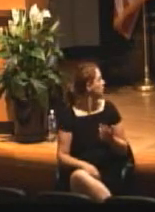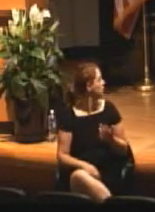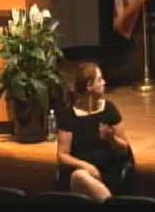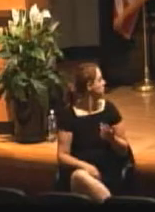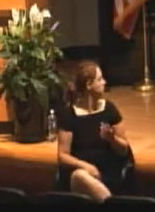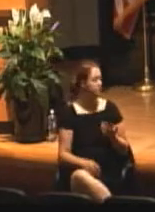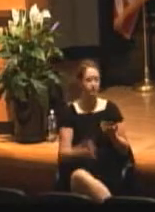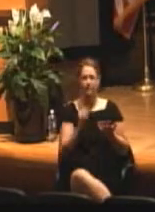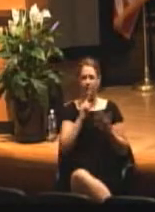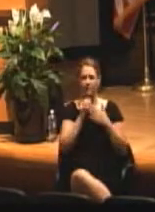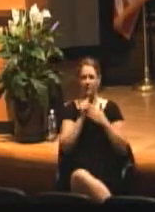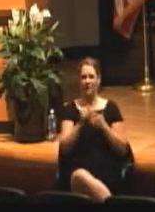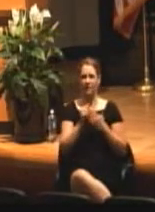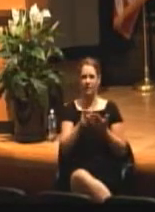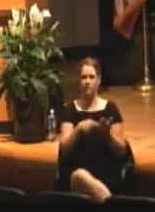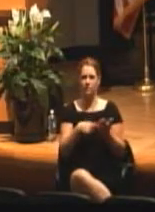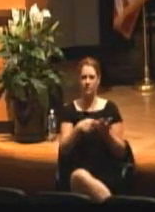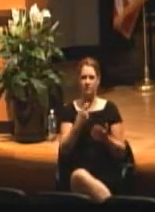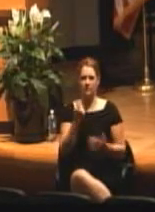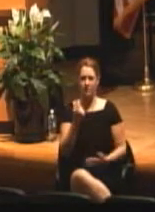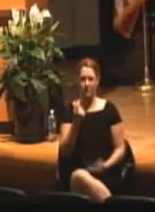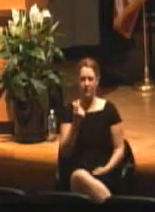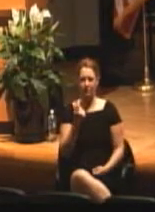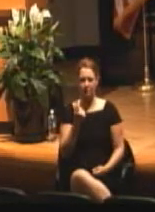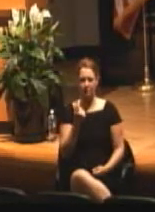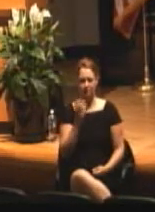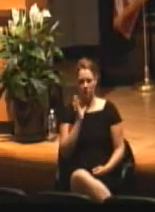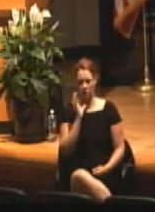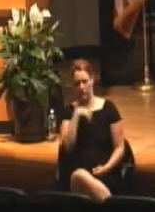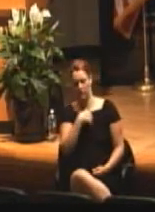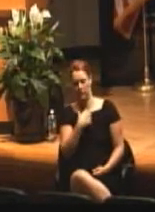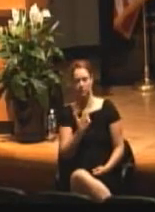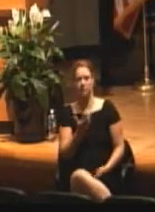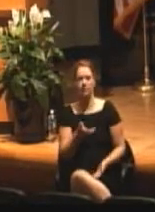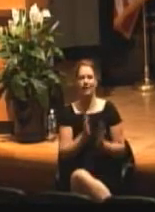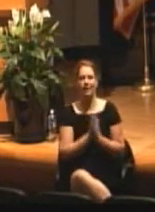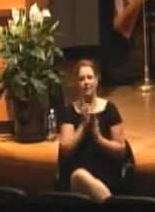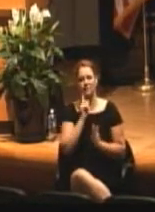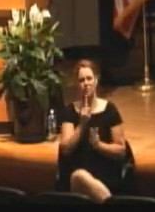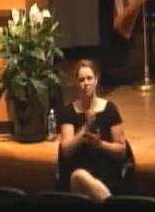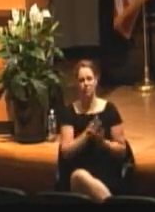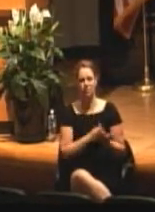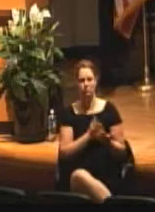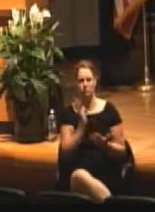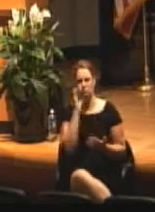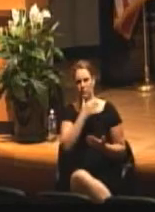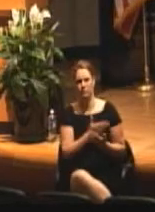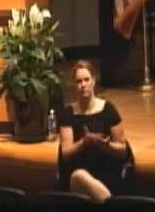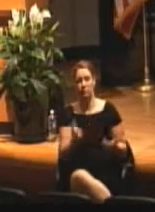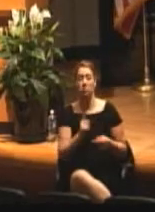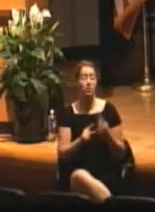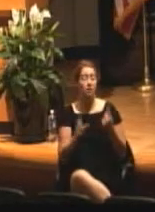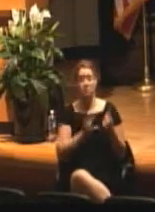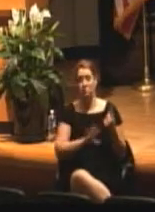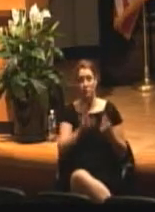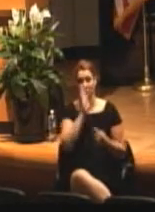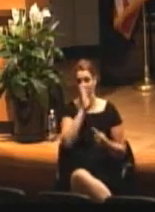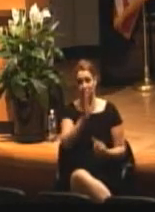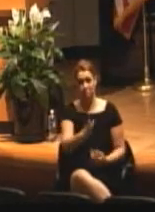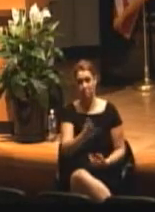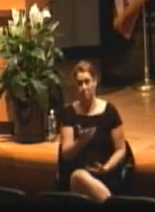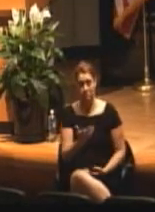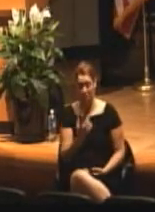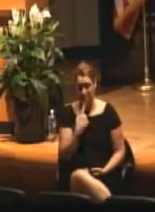quirky when dealing with some of the VA underwriter kind of things. They ask for some unique stuff, but pretty cut and dry. We say credit scores are very